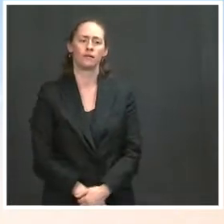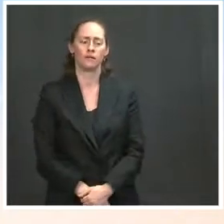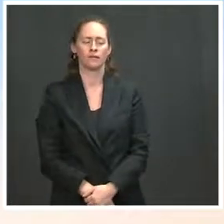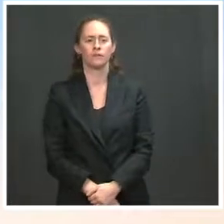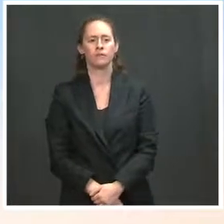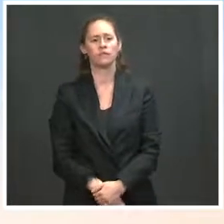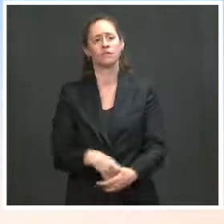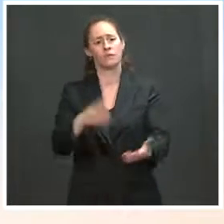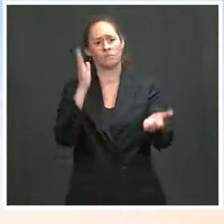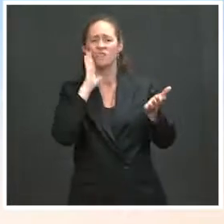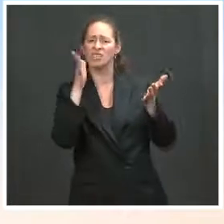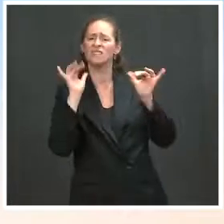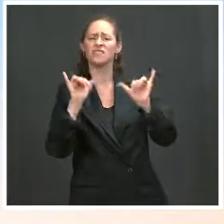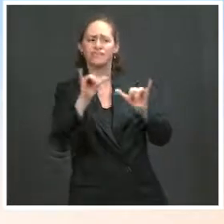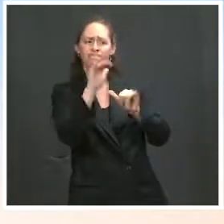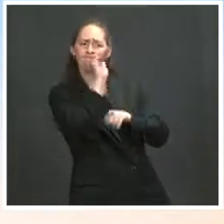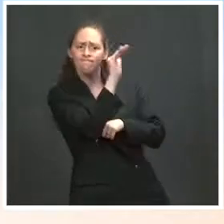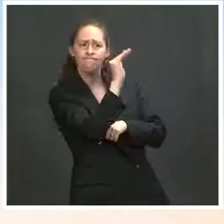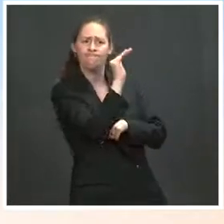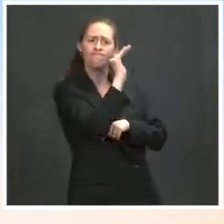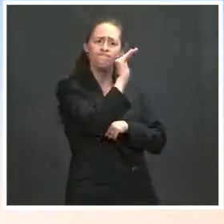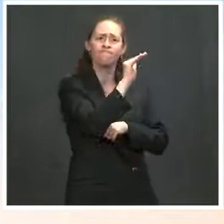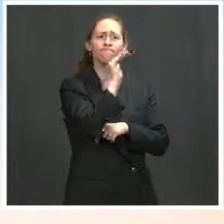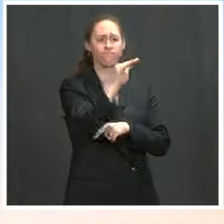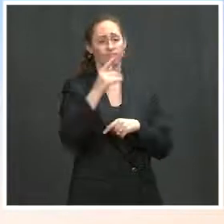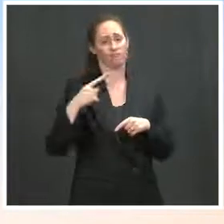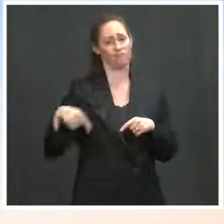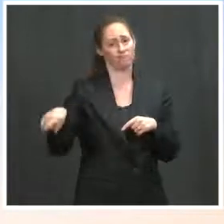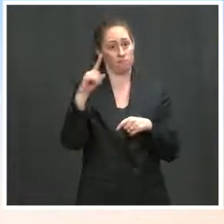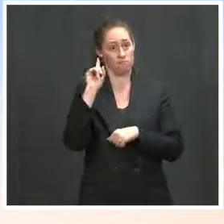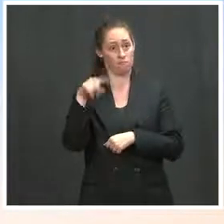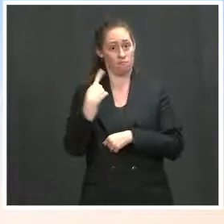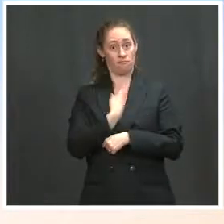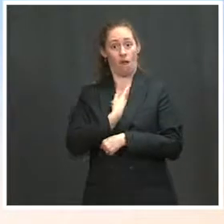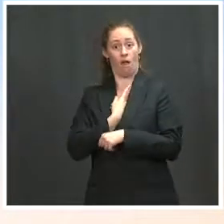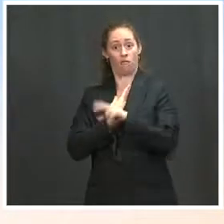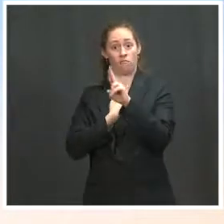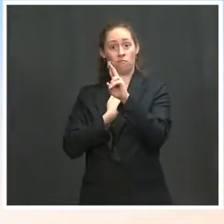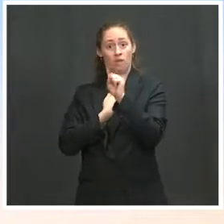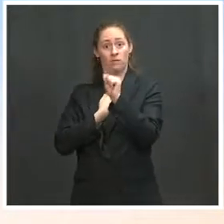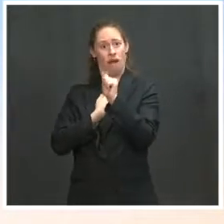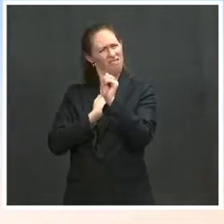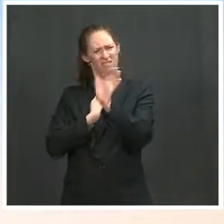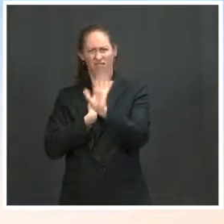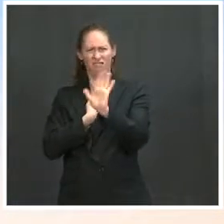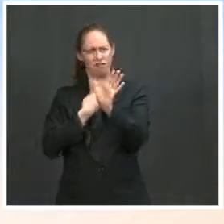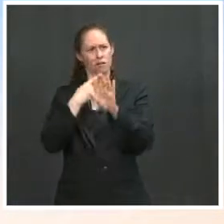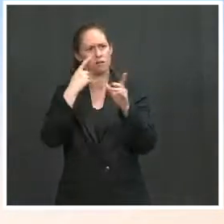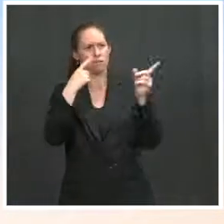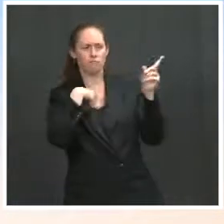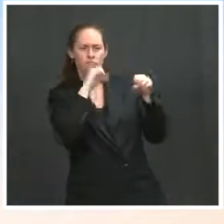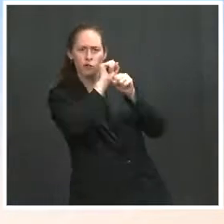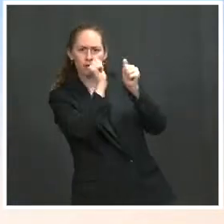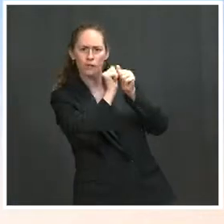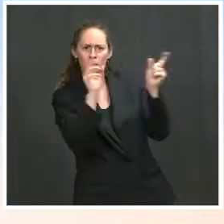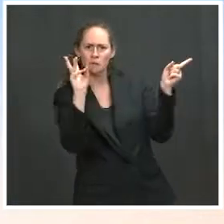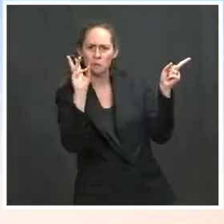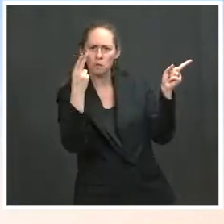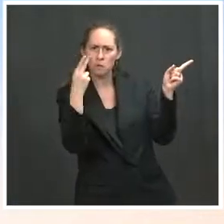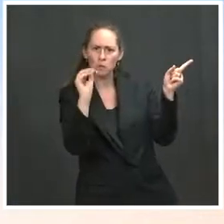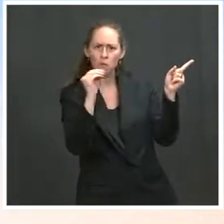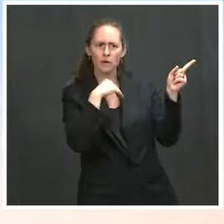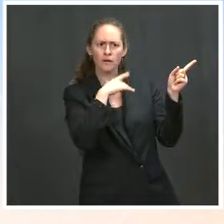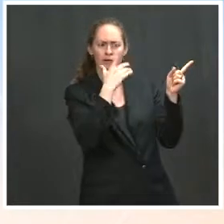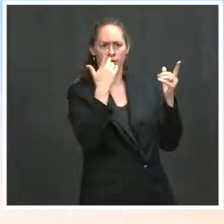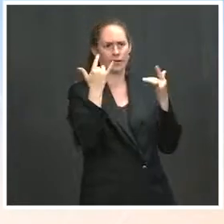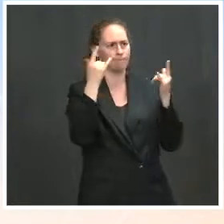on. This is a global effort. It's not just United States alone as we're working with the WHO. This is our process here with the 90-day